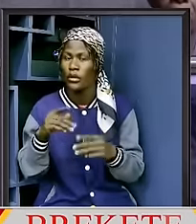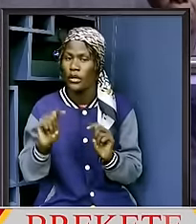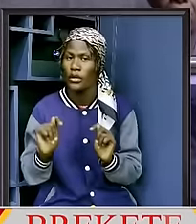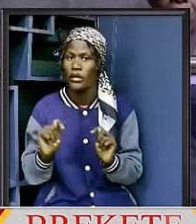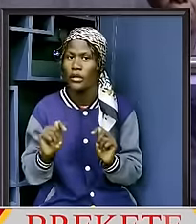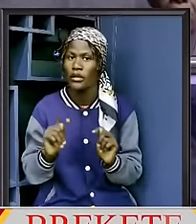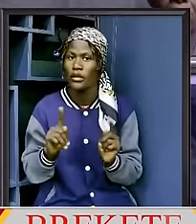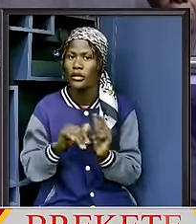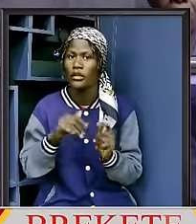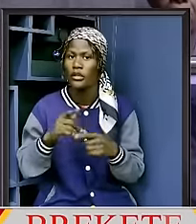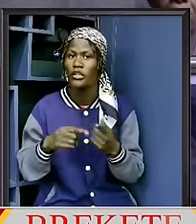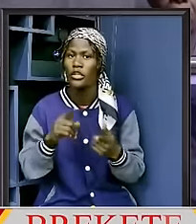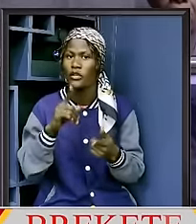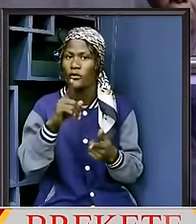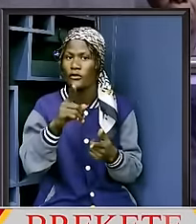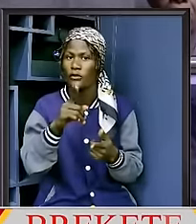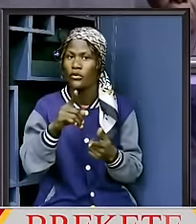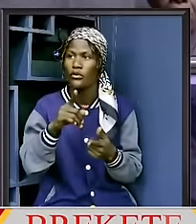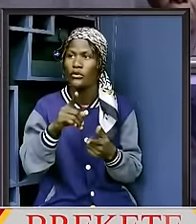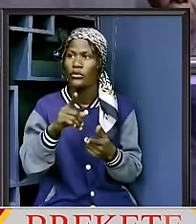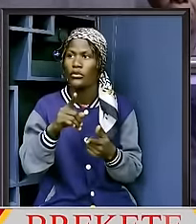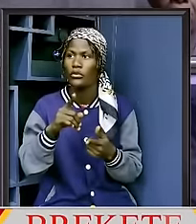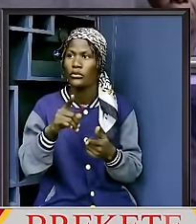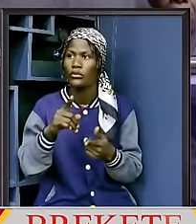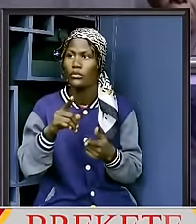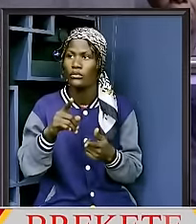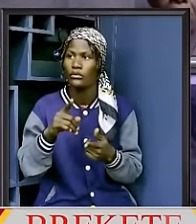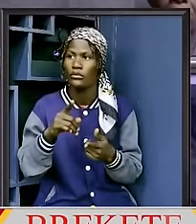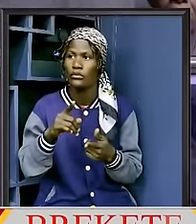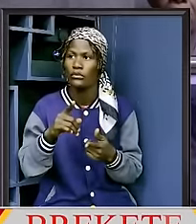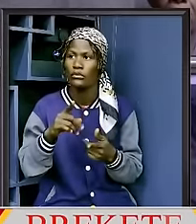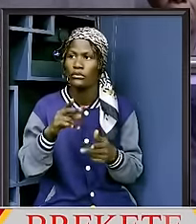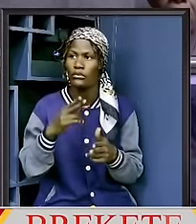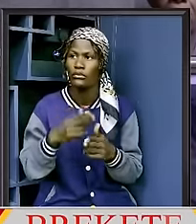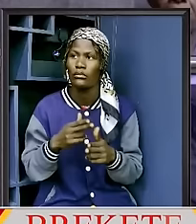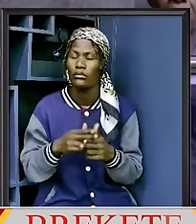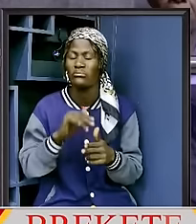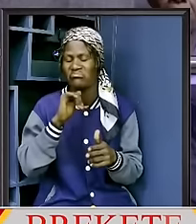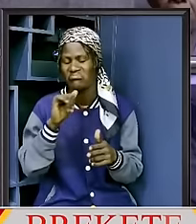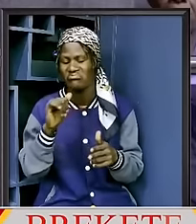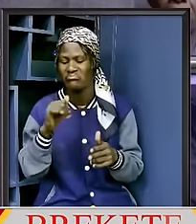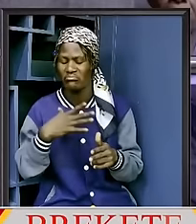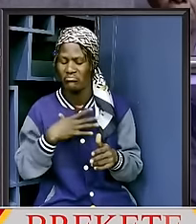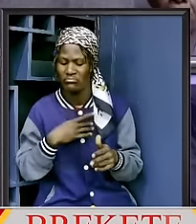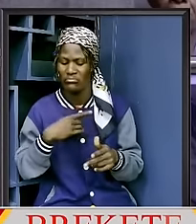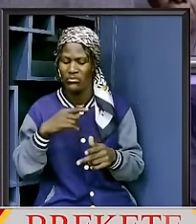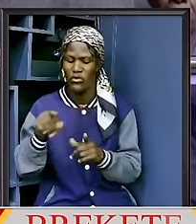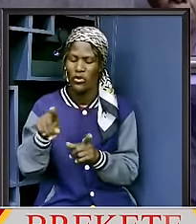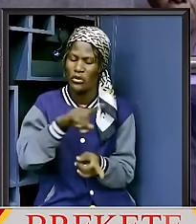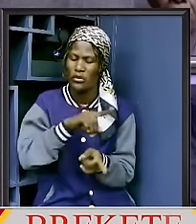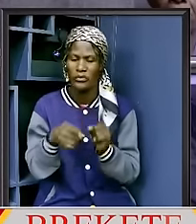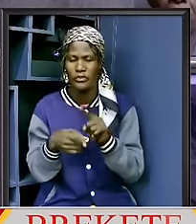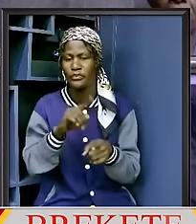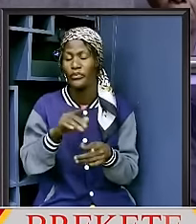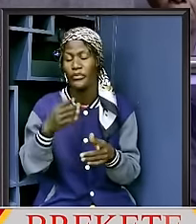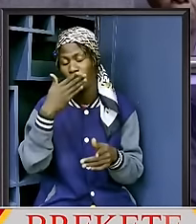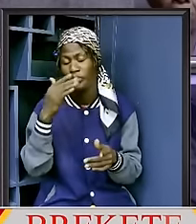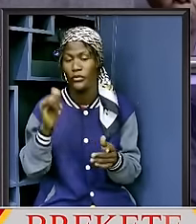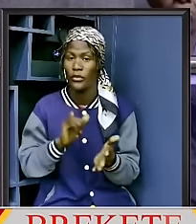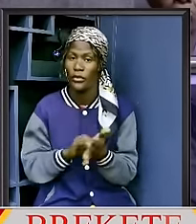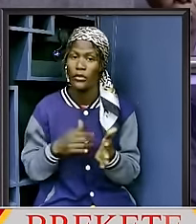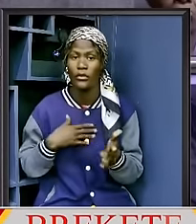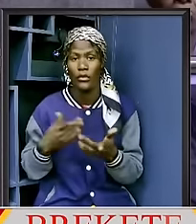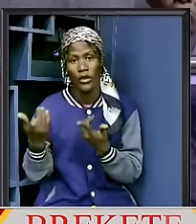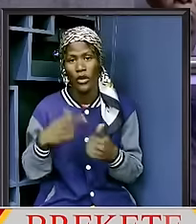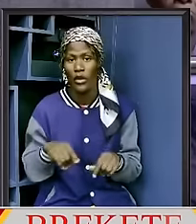said, no, sir. That since they mentioned my name, if I did not come here to look as if I'm running up and down, it's better for me to come. You know, I said, okay,